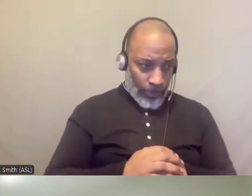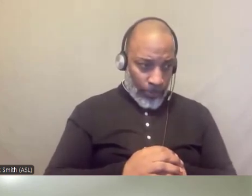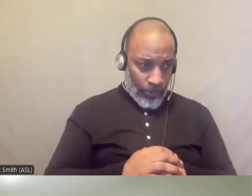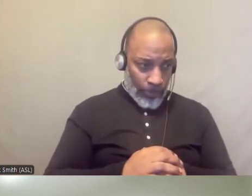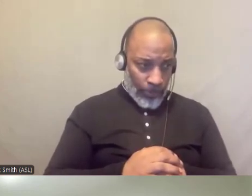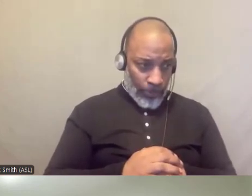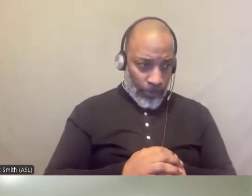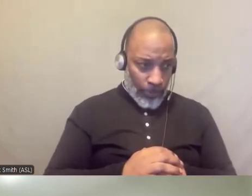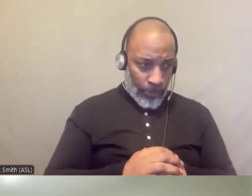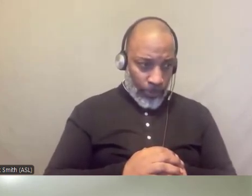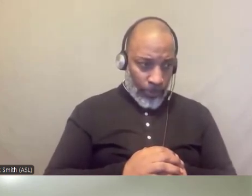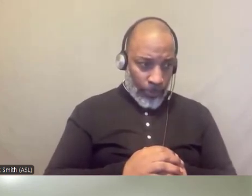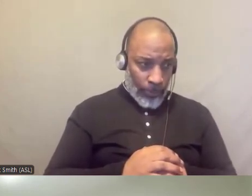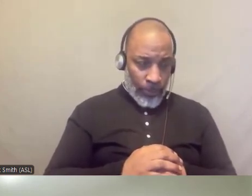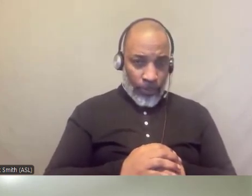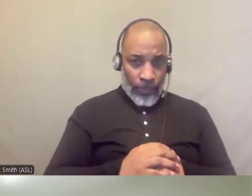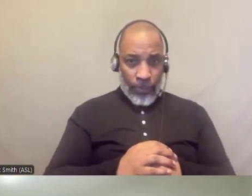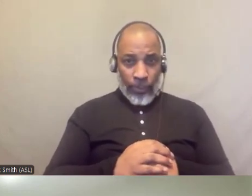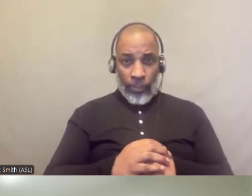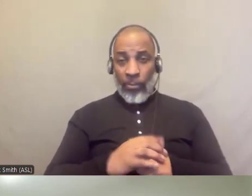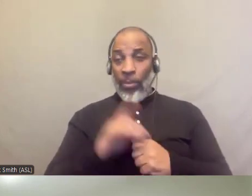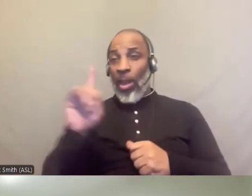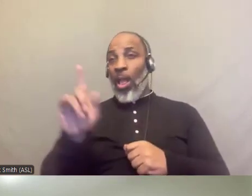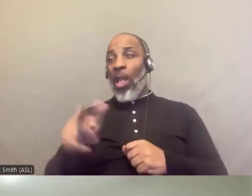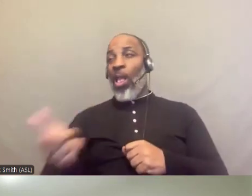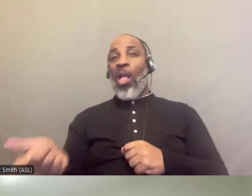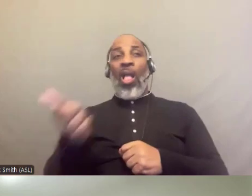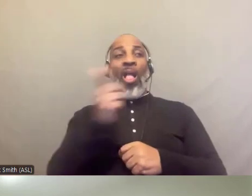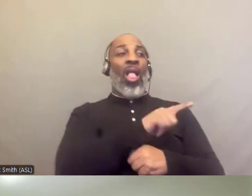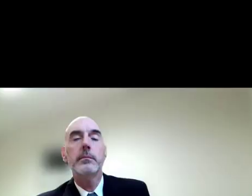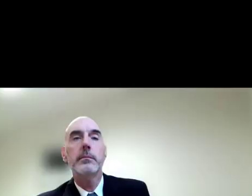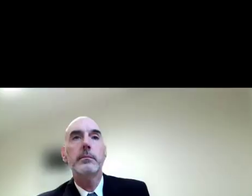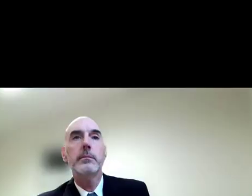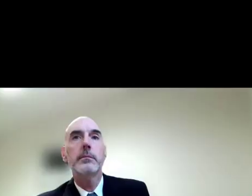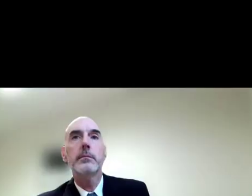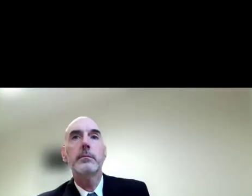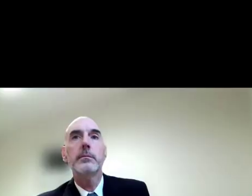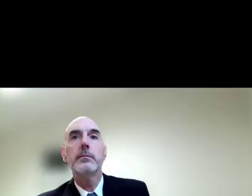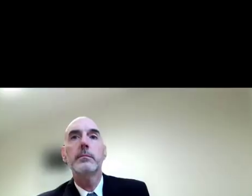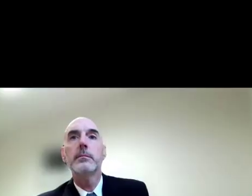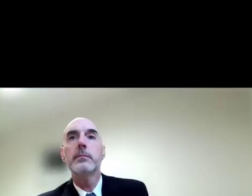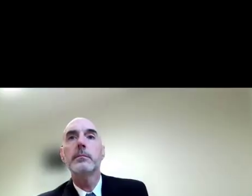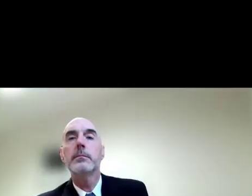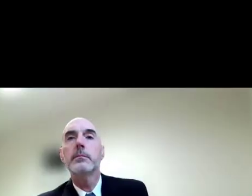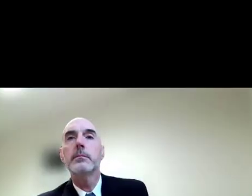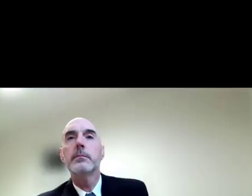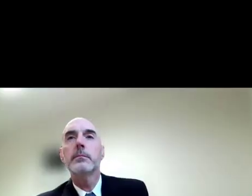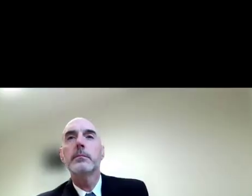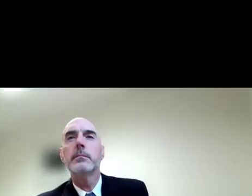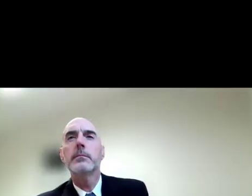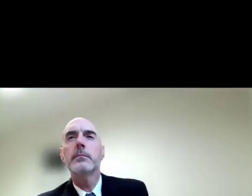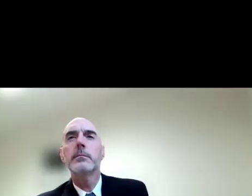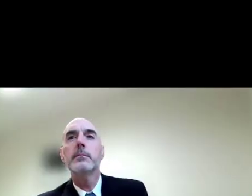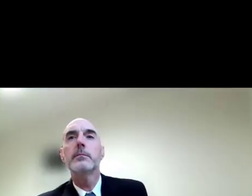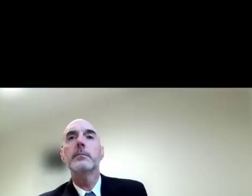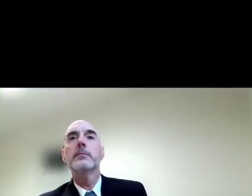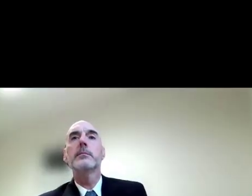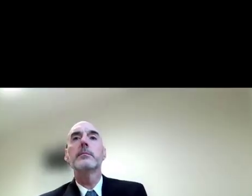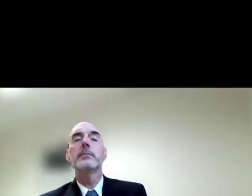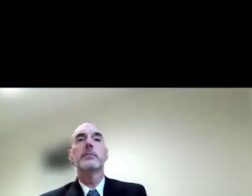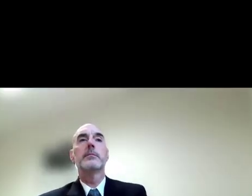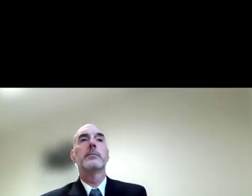going to kick it over to Riz so we can do some more polling questions and get deeper into the